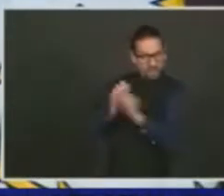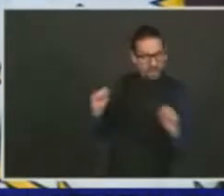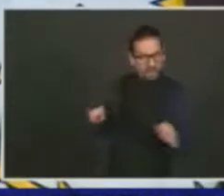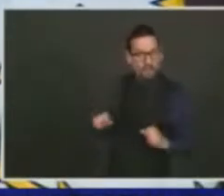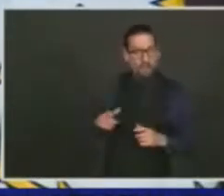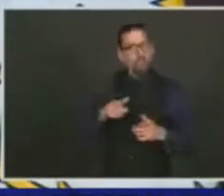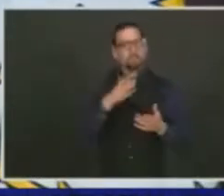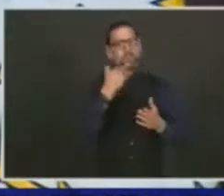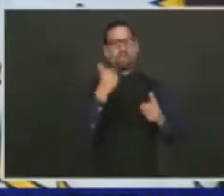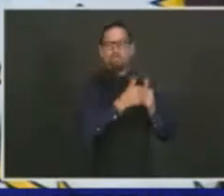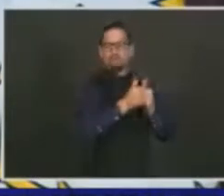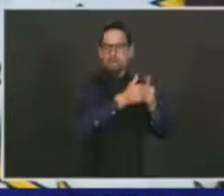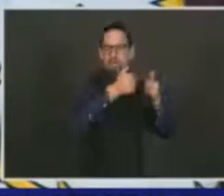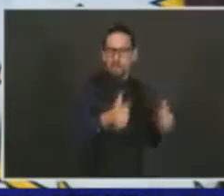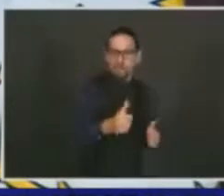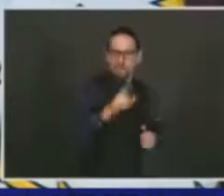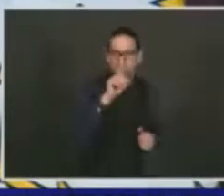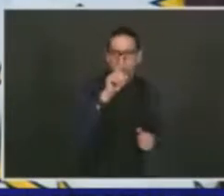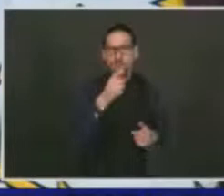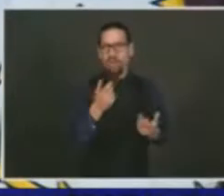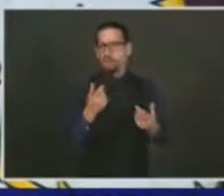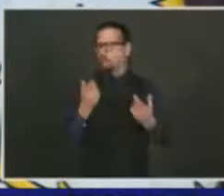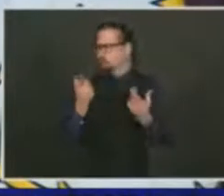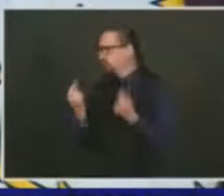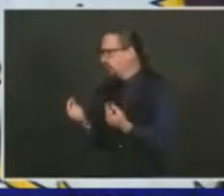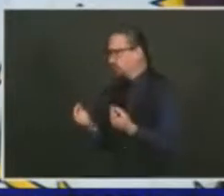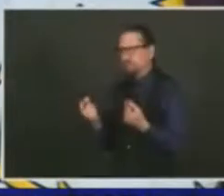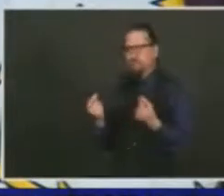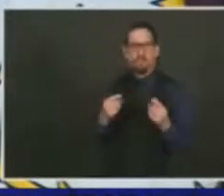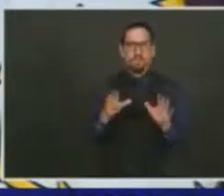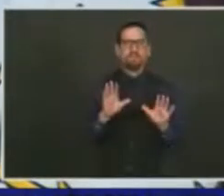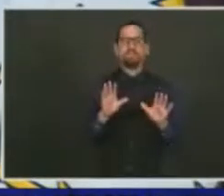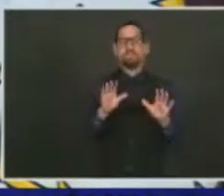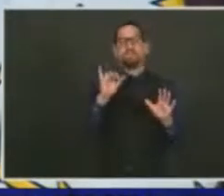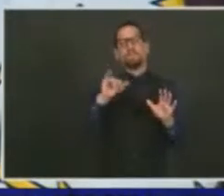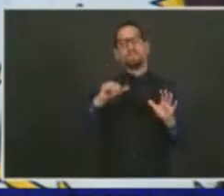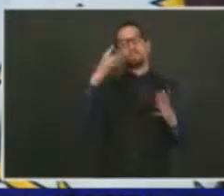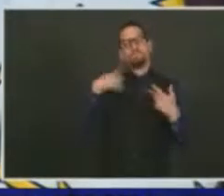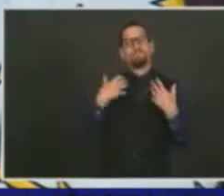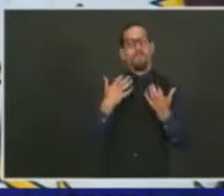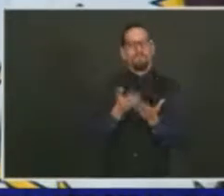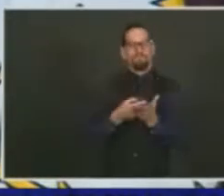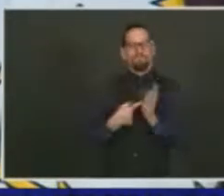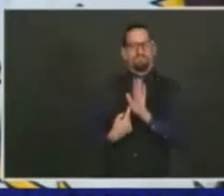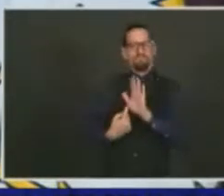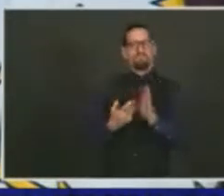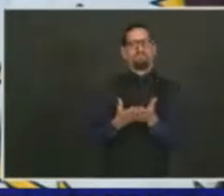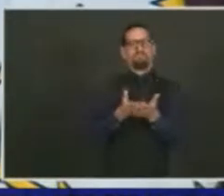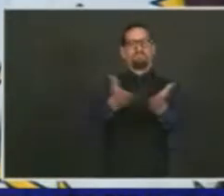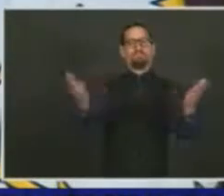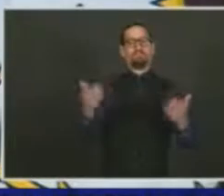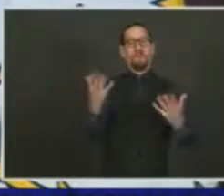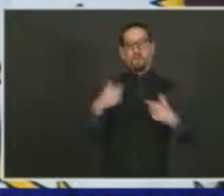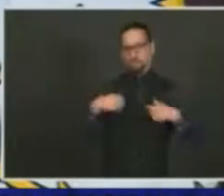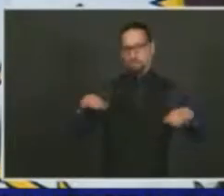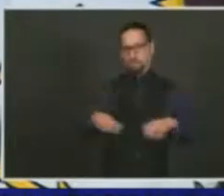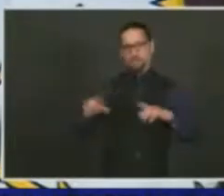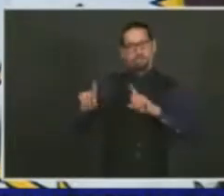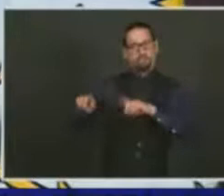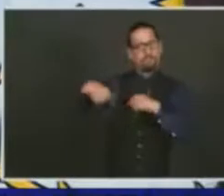this increase in cases? But also because I want you to know everything I'm doing is a